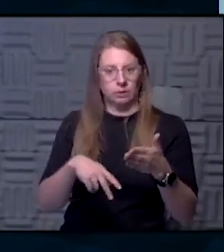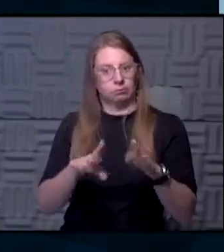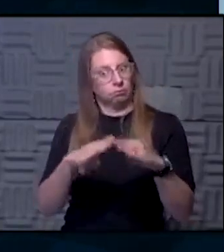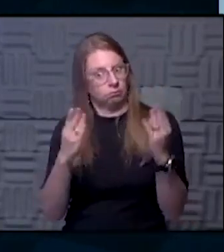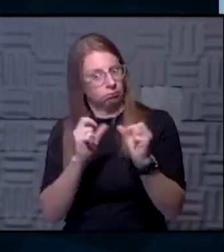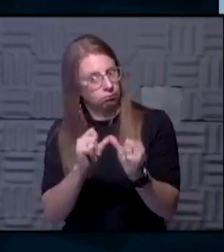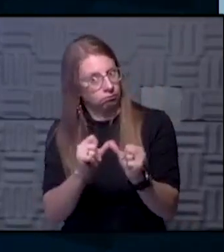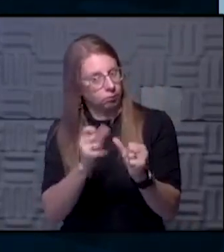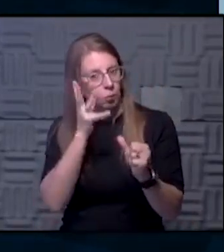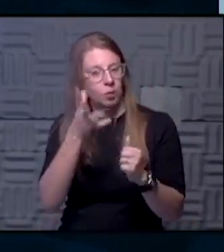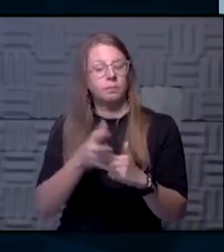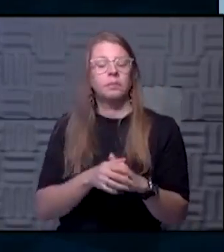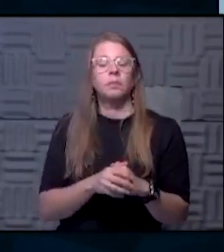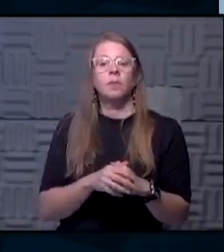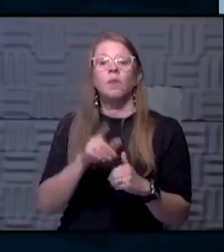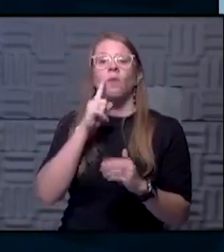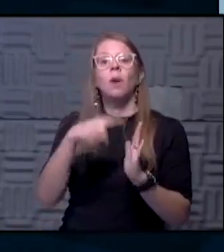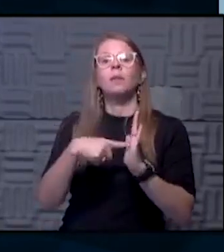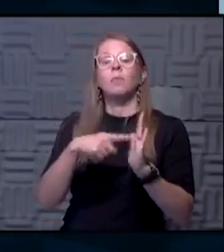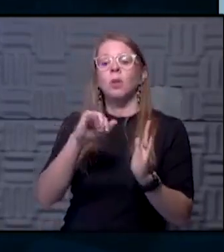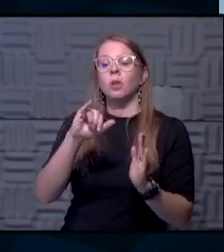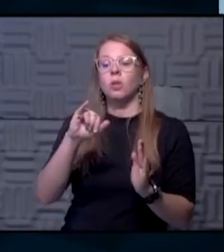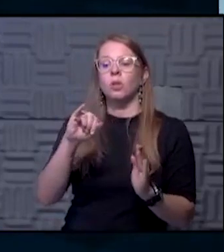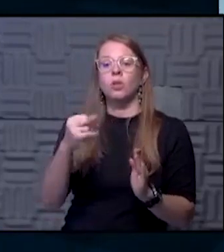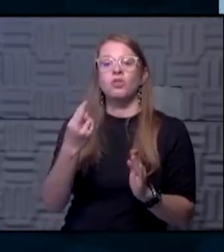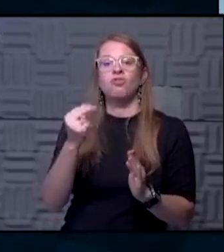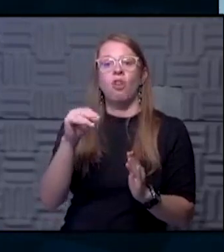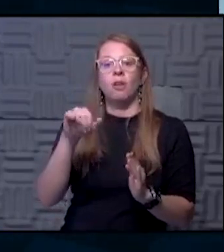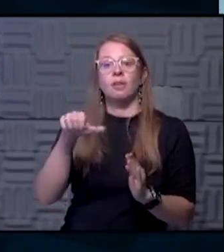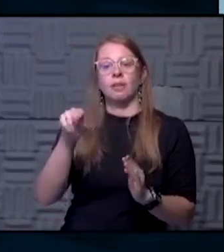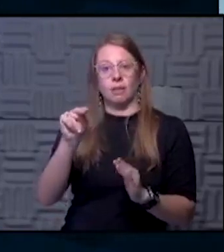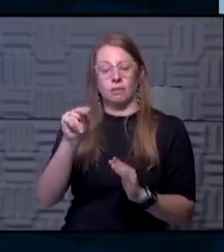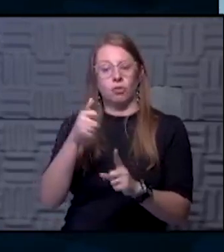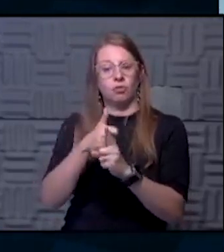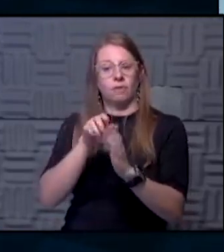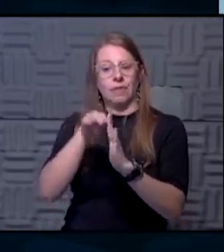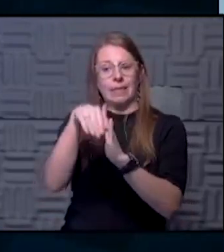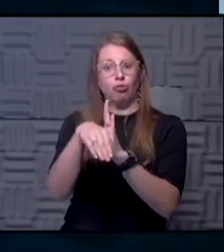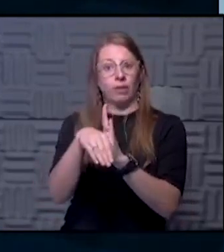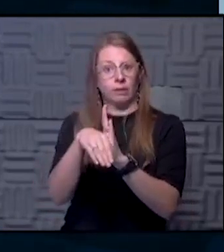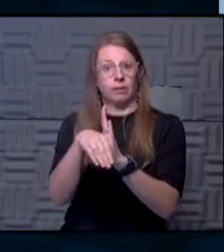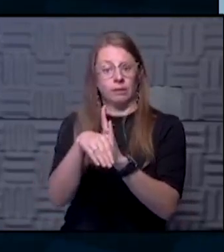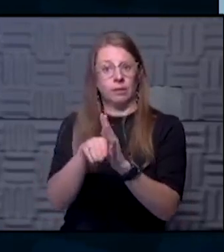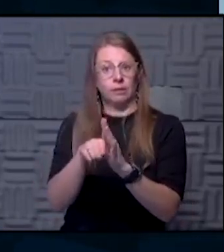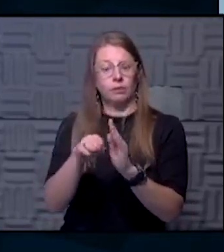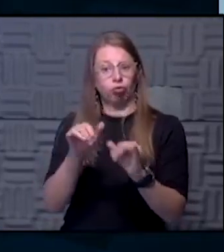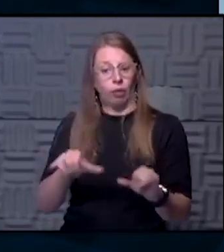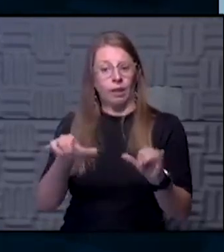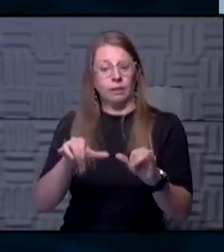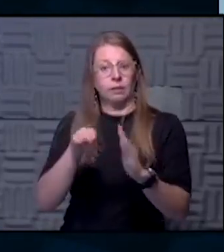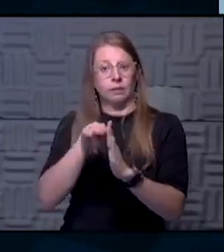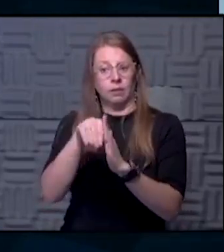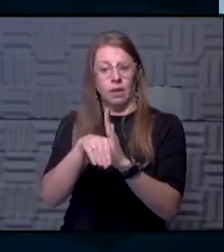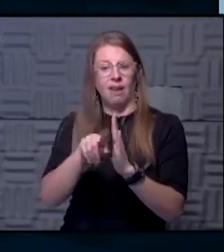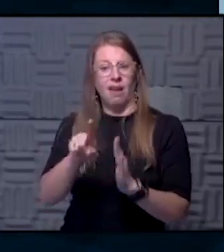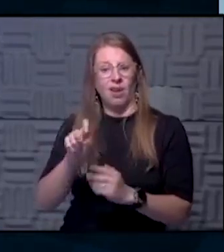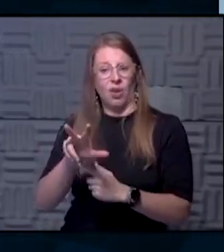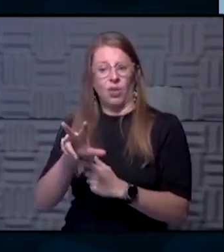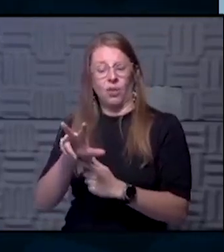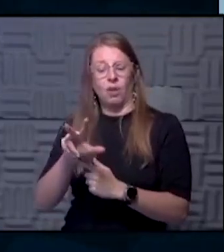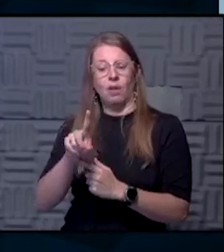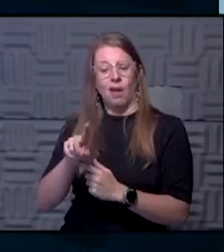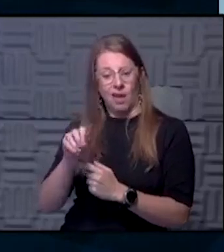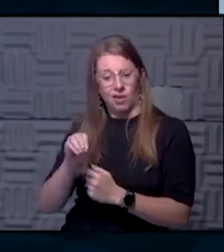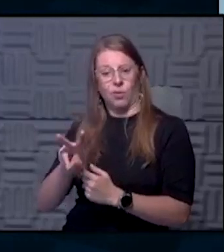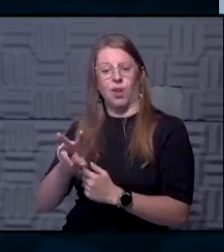as examples for Johnson County, you guys had decreasing trend. You had about 103 cases per